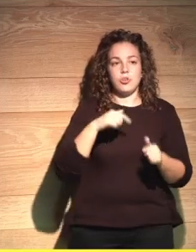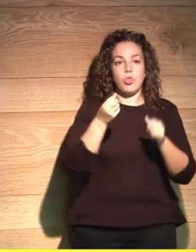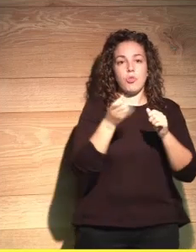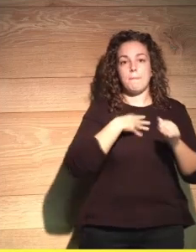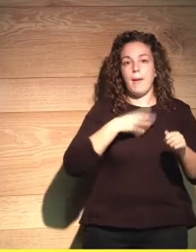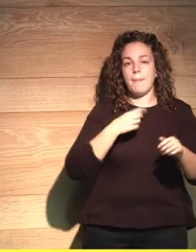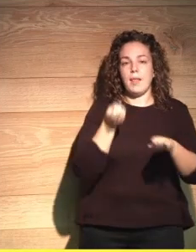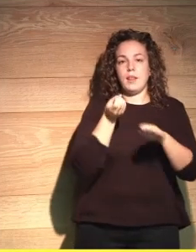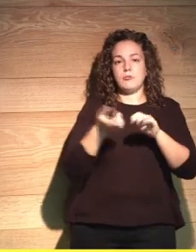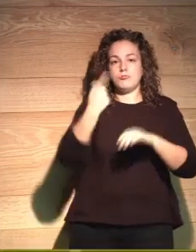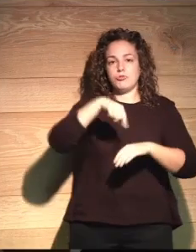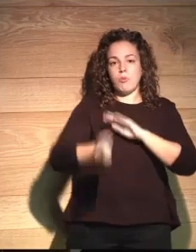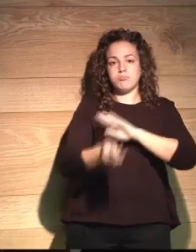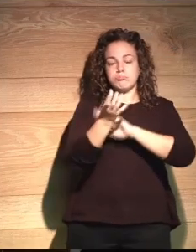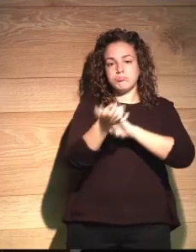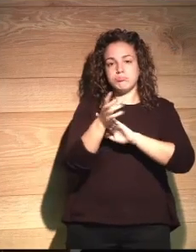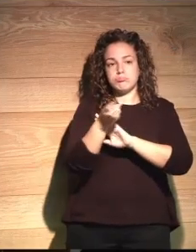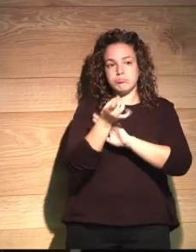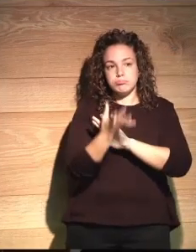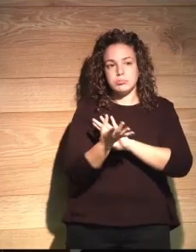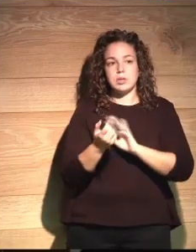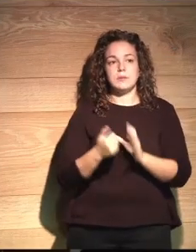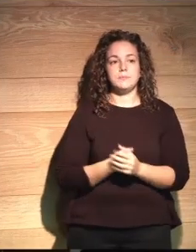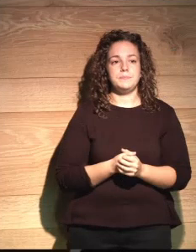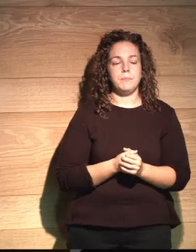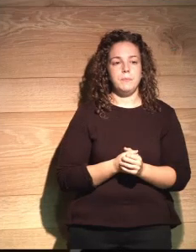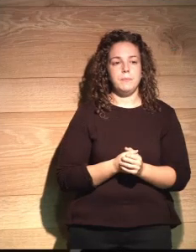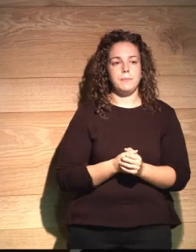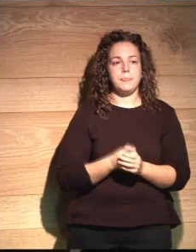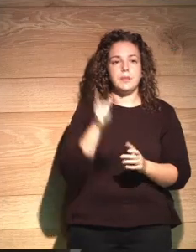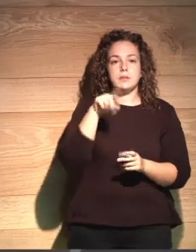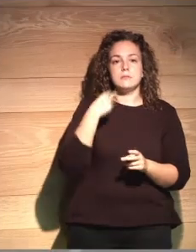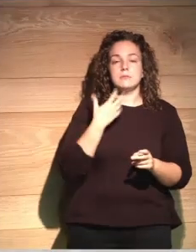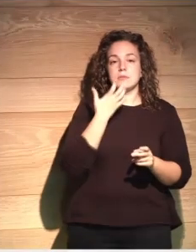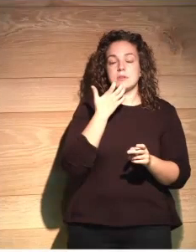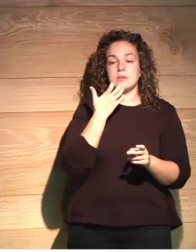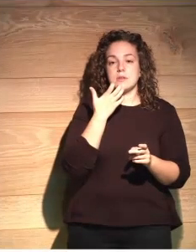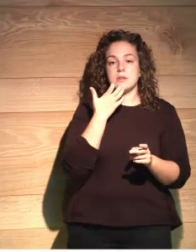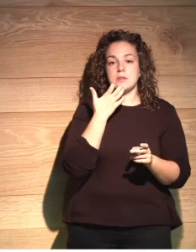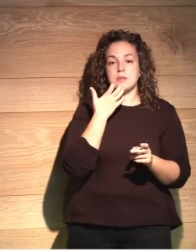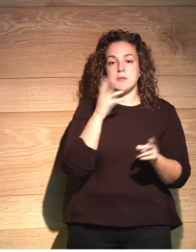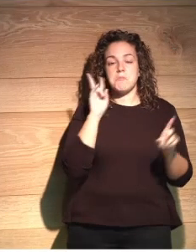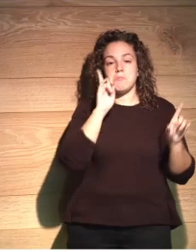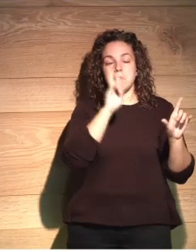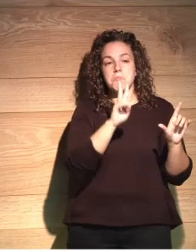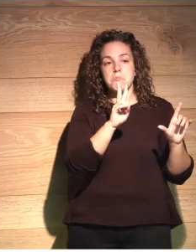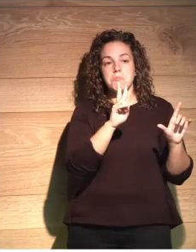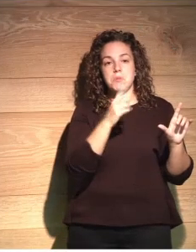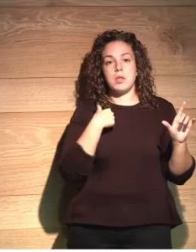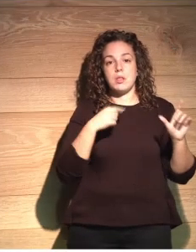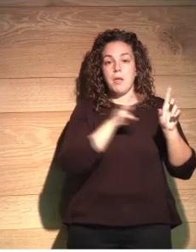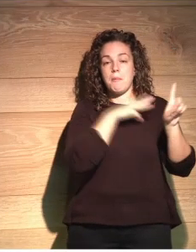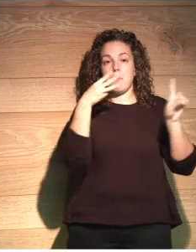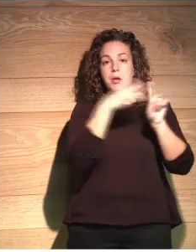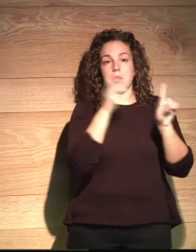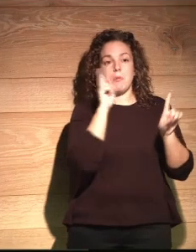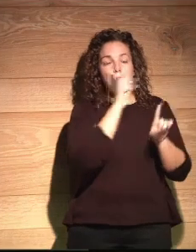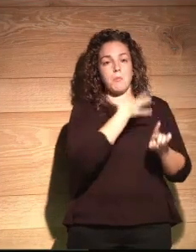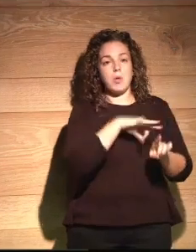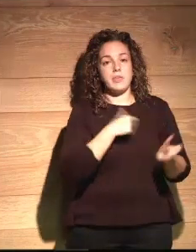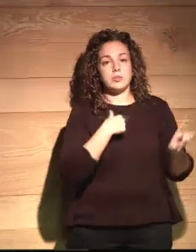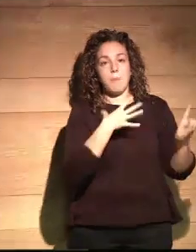young people and seen some students before. If you're interested in the papers, you find them on our website. They're all open access, so you can look at the mathematics yourself.